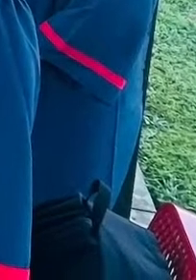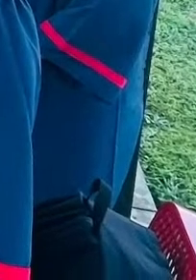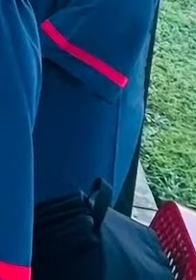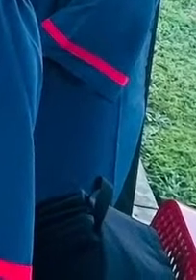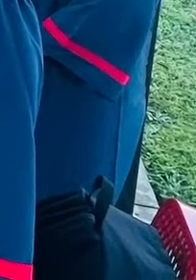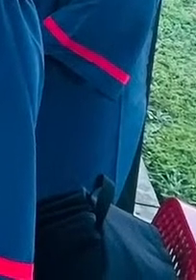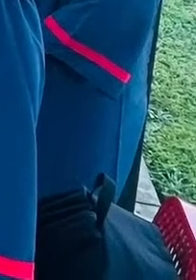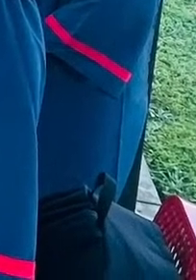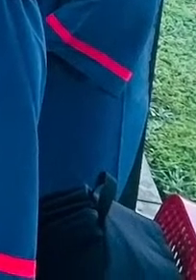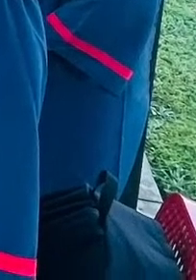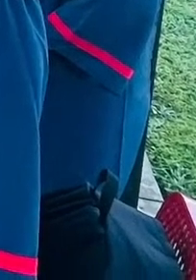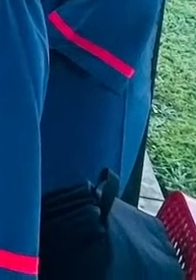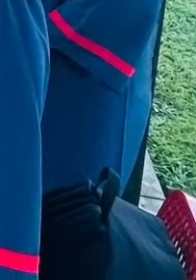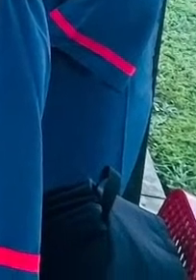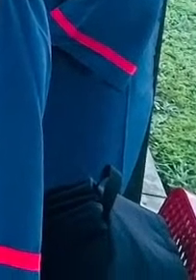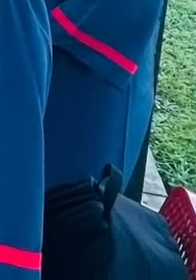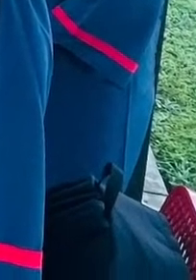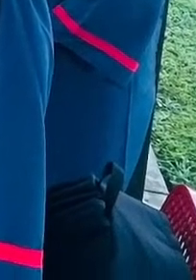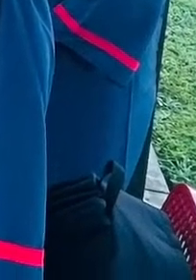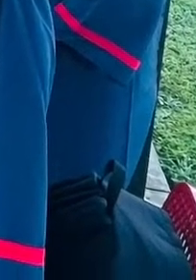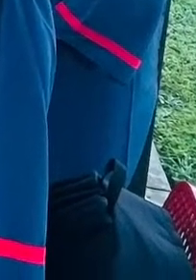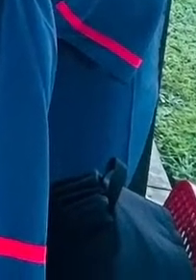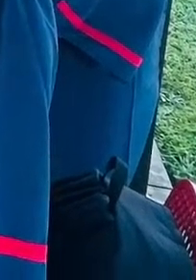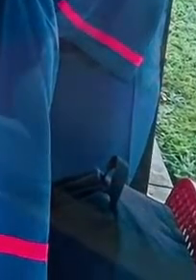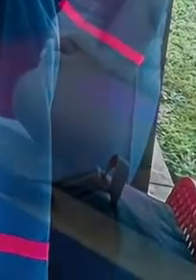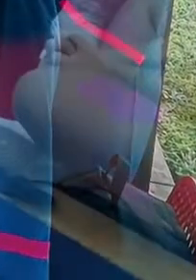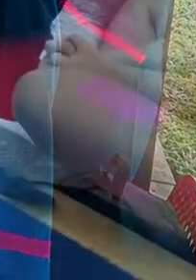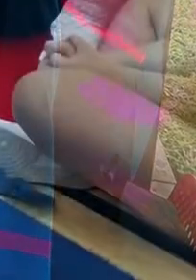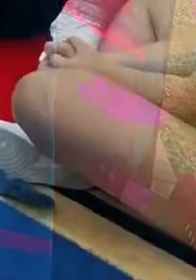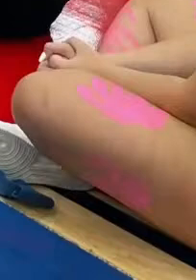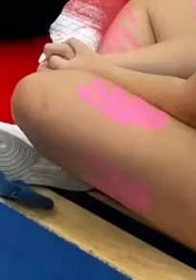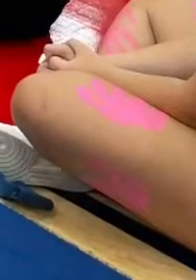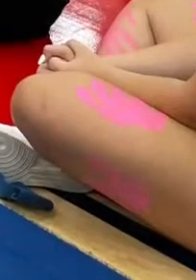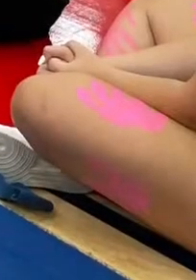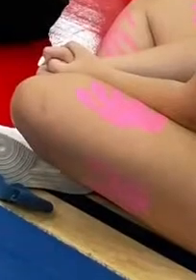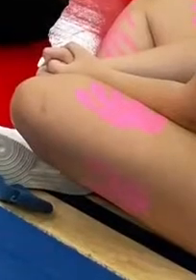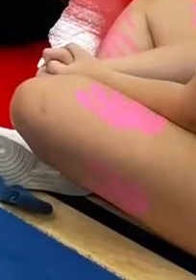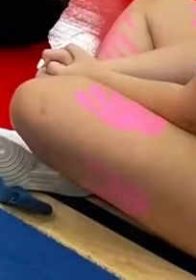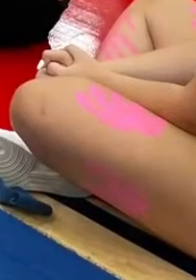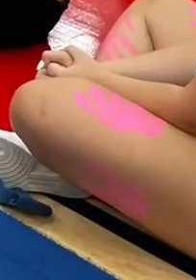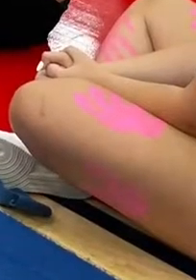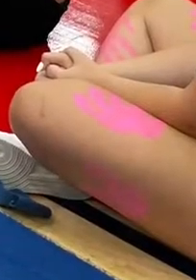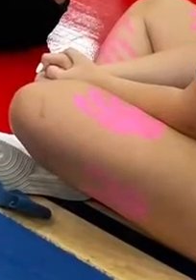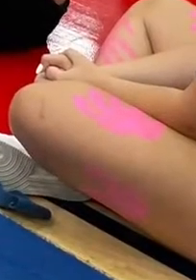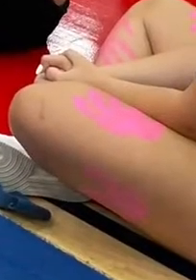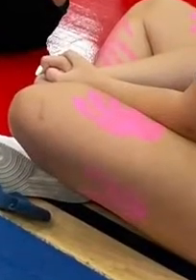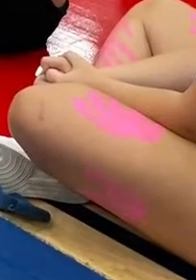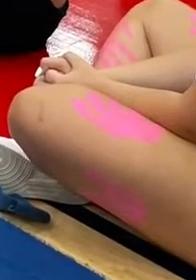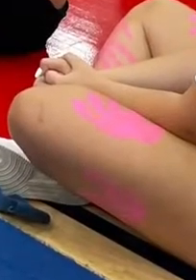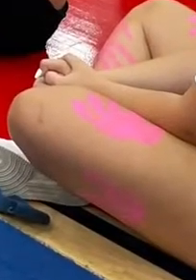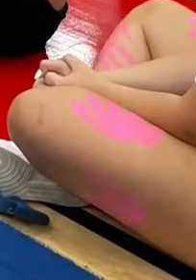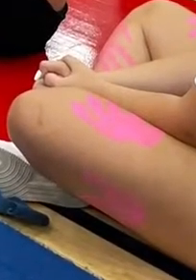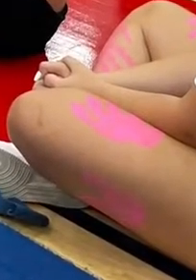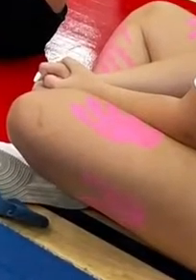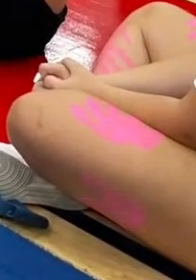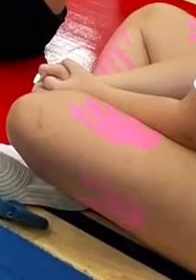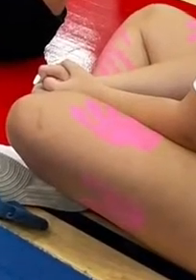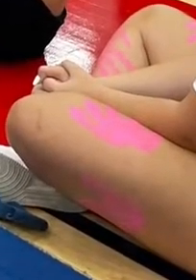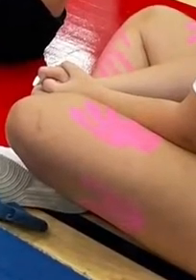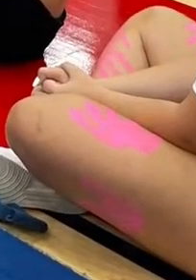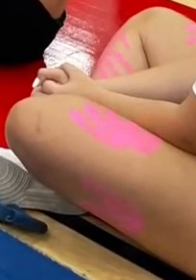town. So hard with my girls on around me. It's definitely not a Nashville party, 'cause all I see is